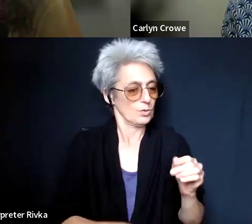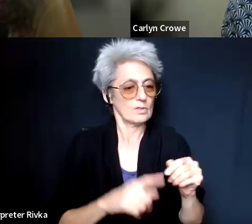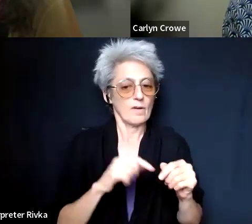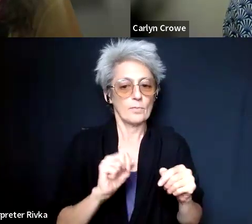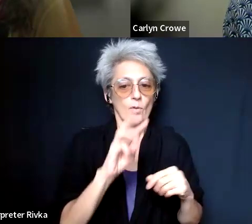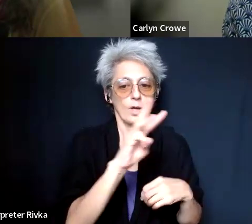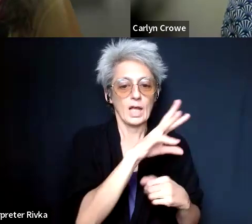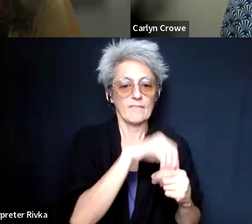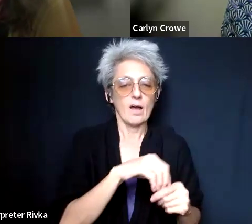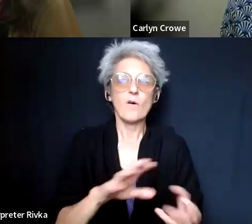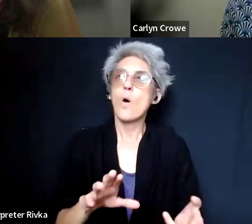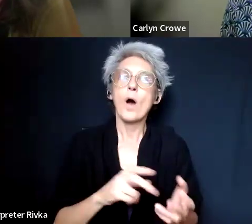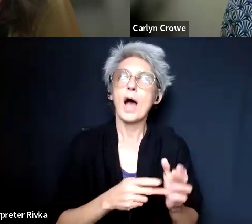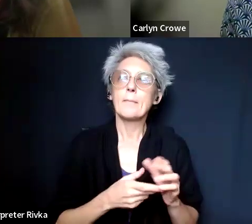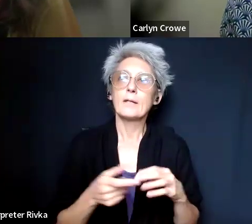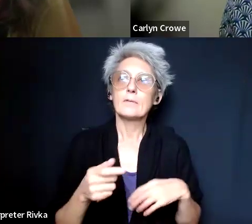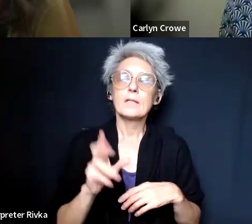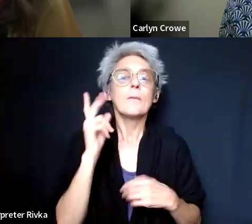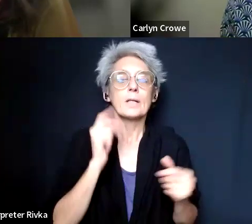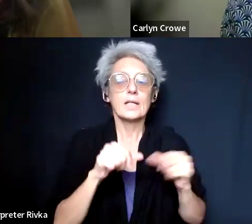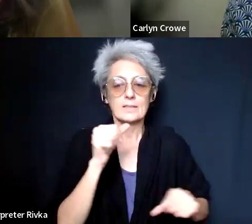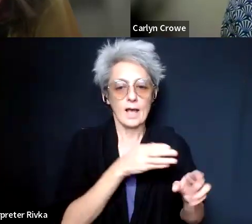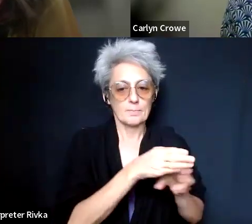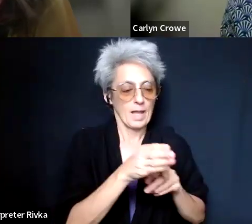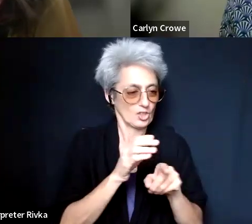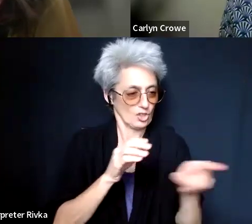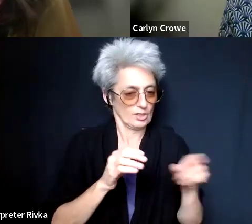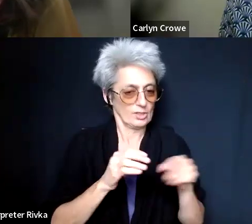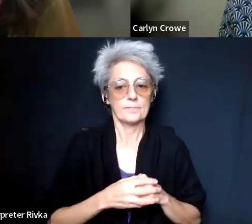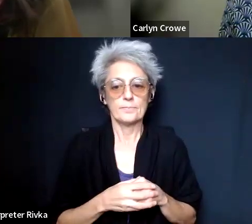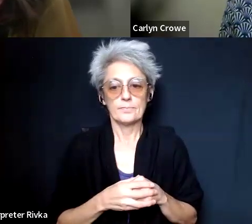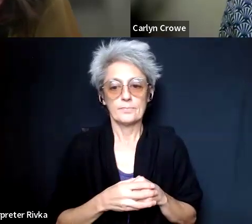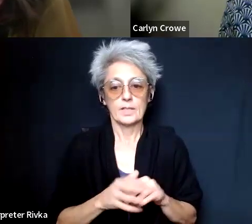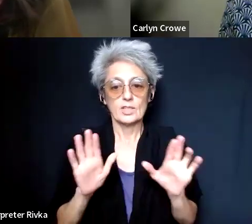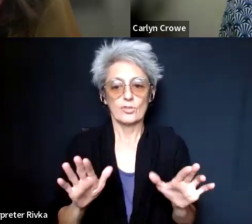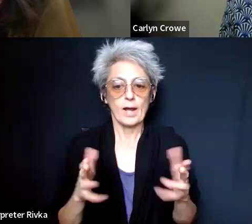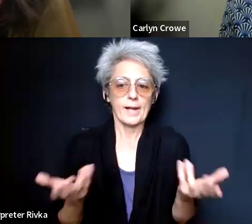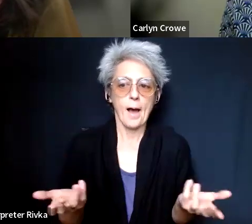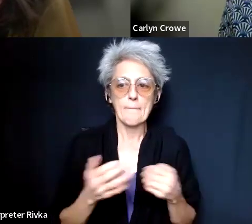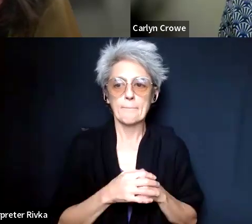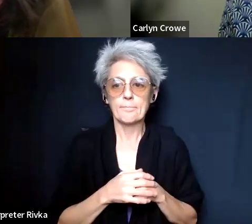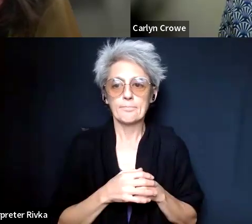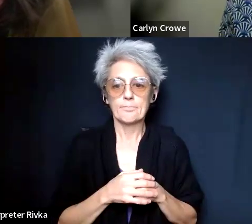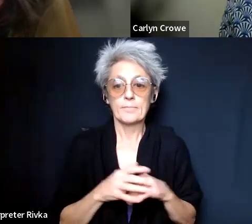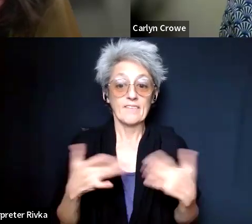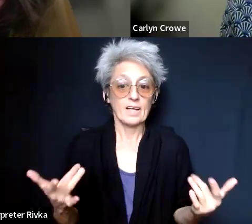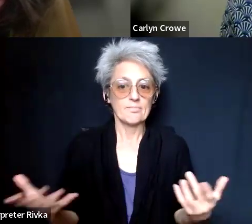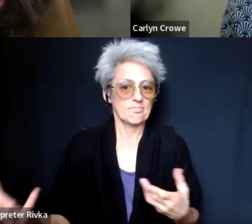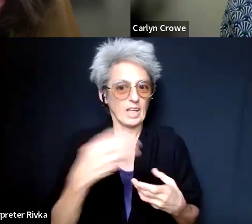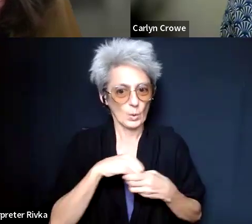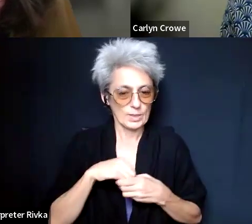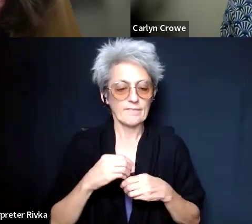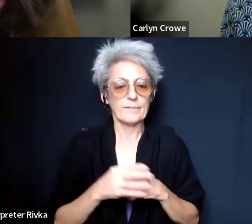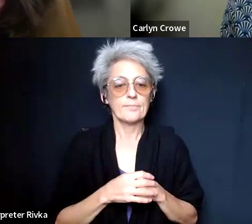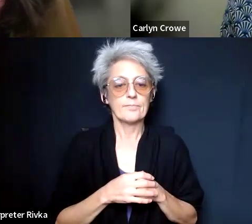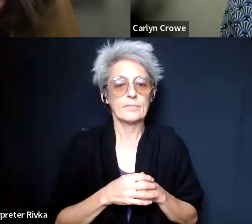have political science majors. So it's a great inclusive event. And they're going to talk